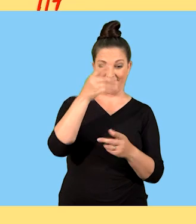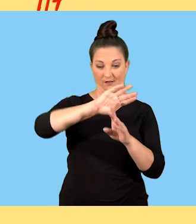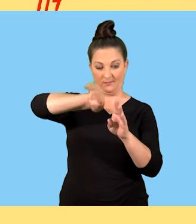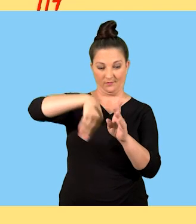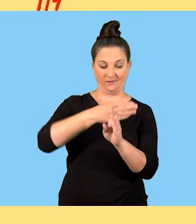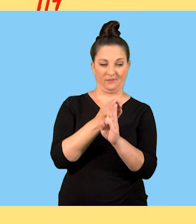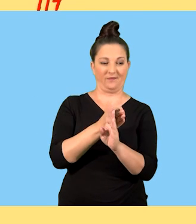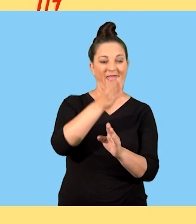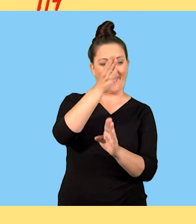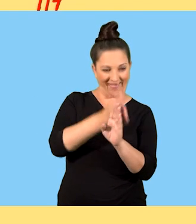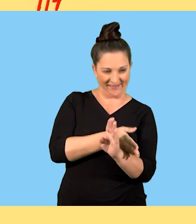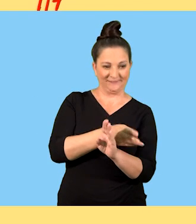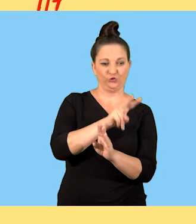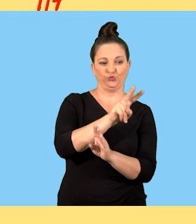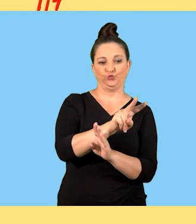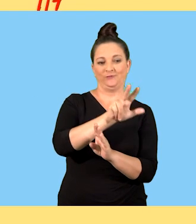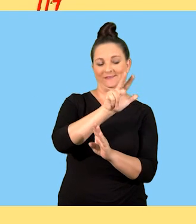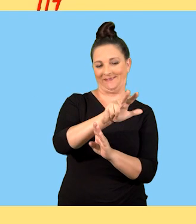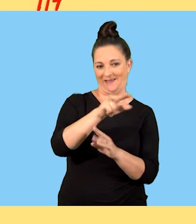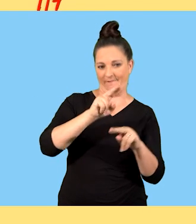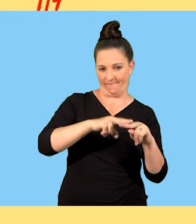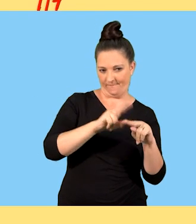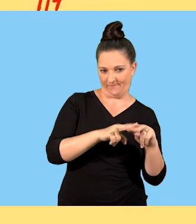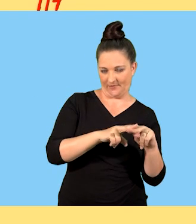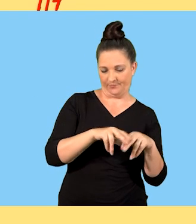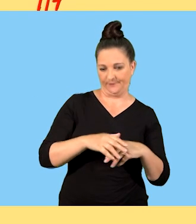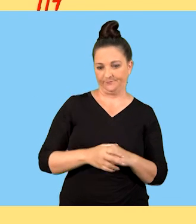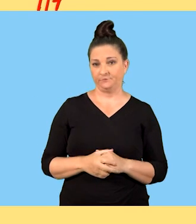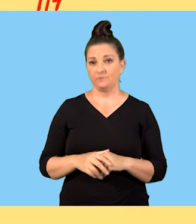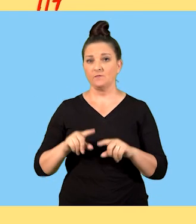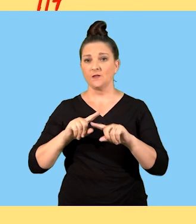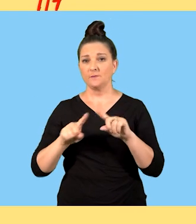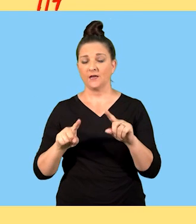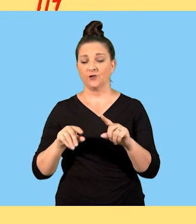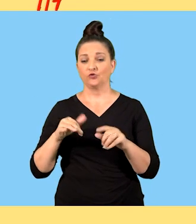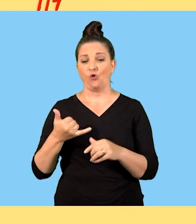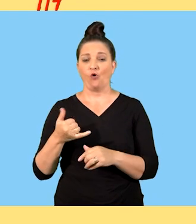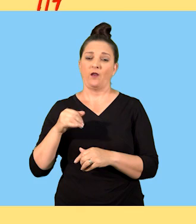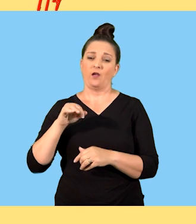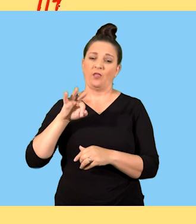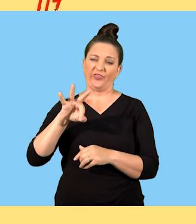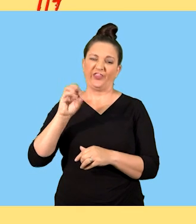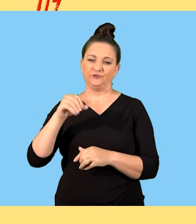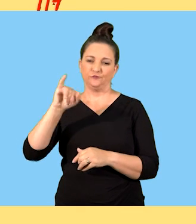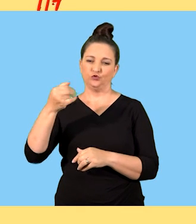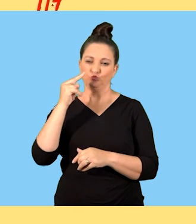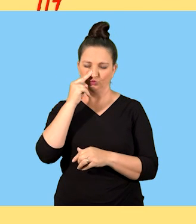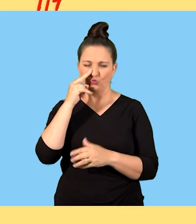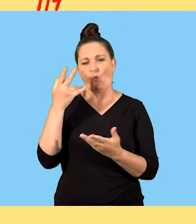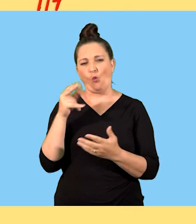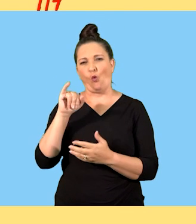on the 28th of February. Then, on the 30th of June, which you can also consider to be the 1st of